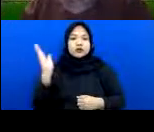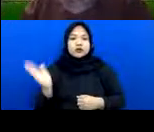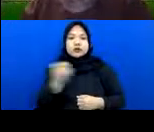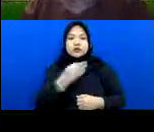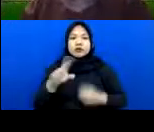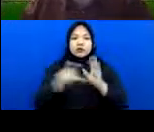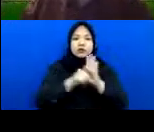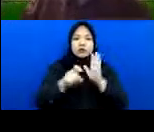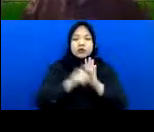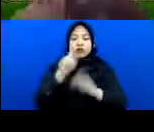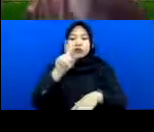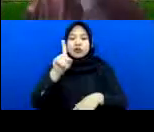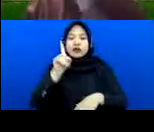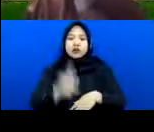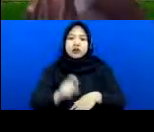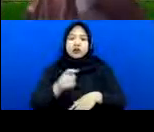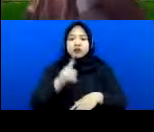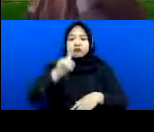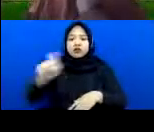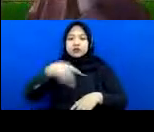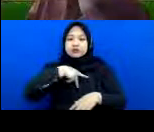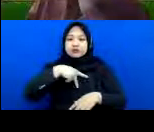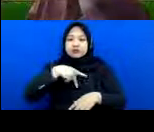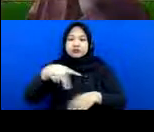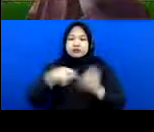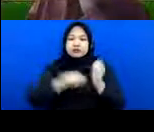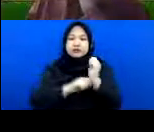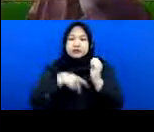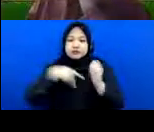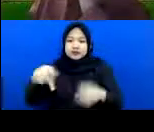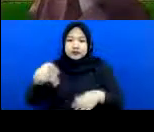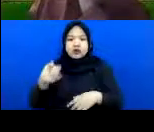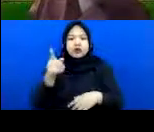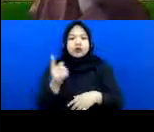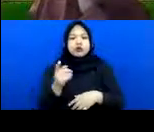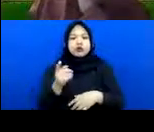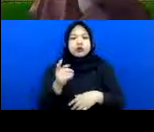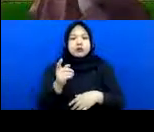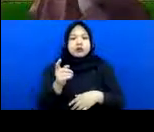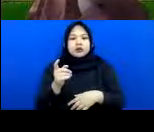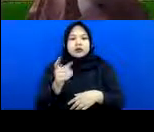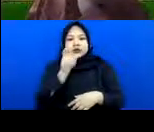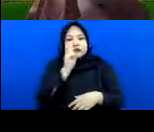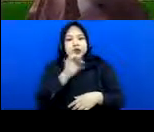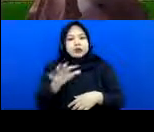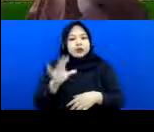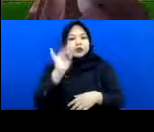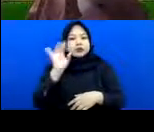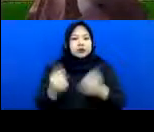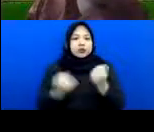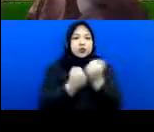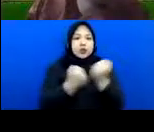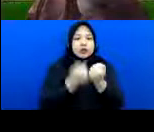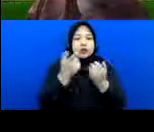These are some examples of the questions that will be asked to the participants. State the types of support that you know that can